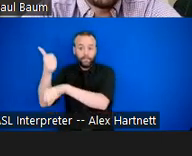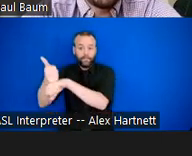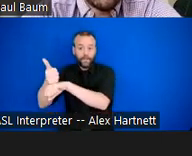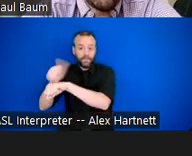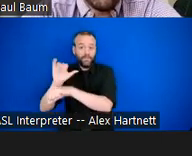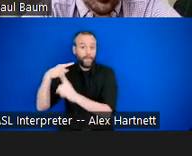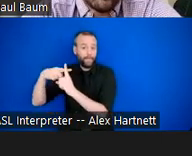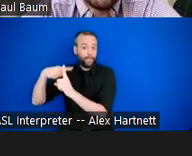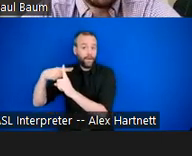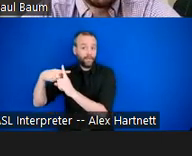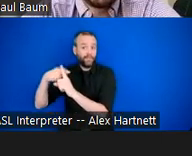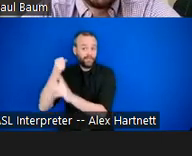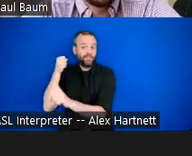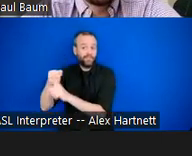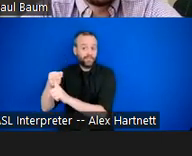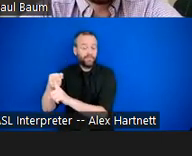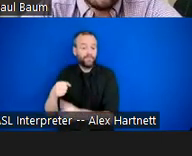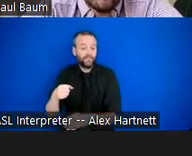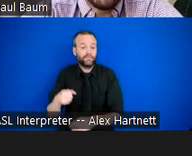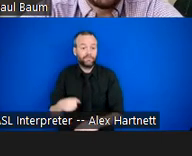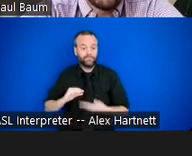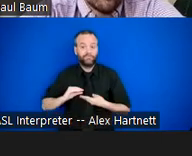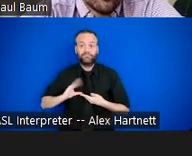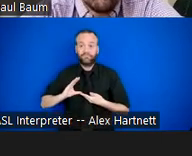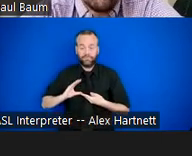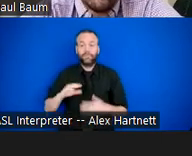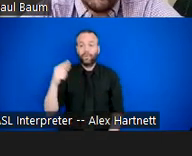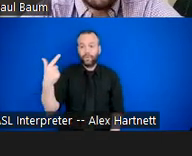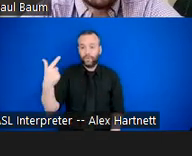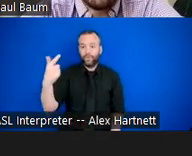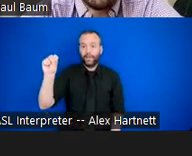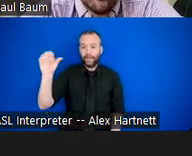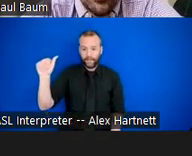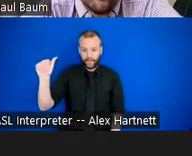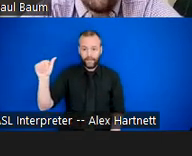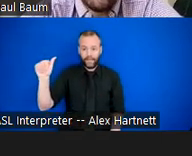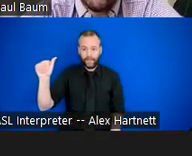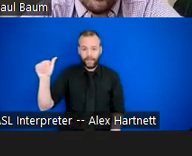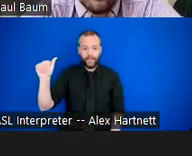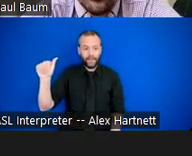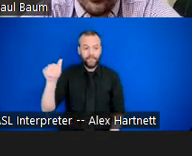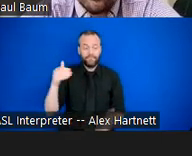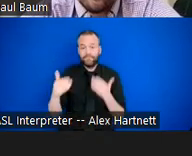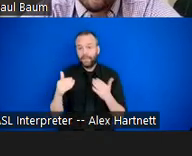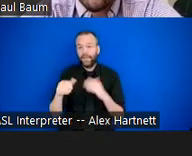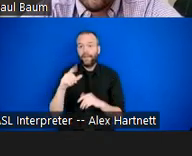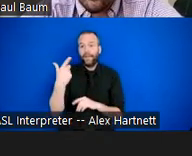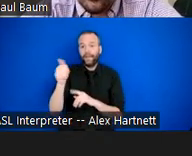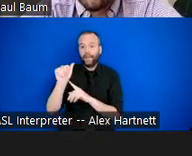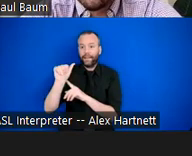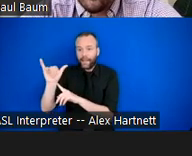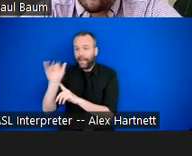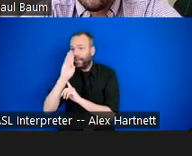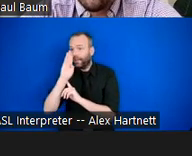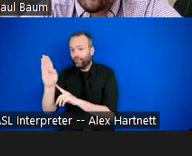protective school policies. GSA, or maybe referred to Gay Straight Alliances, in